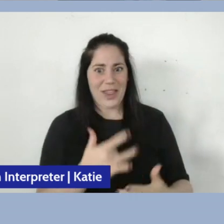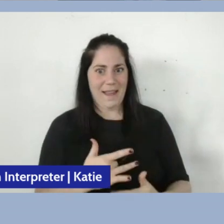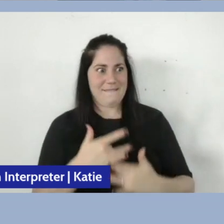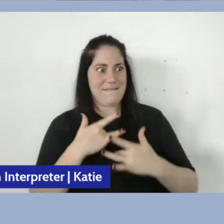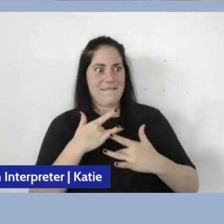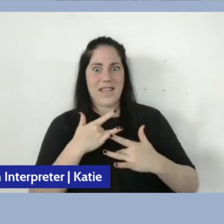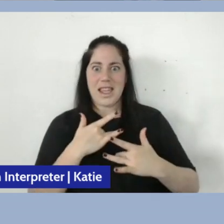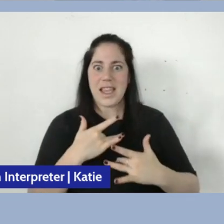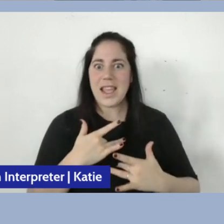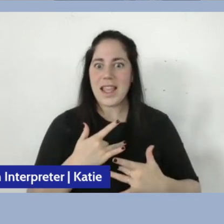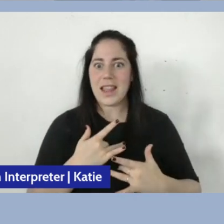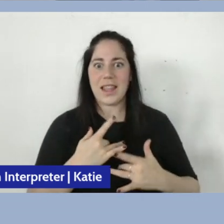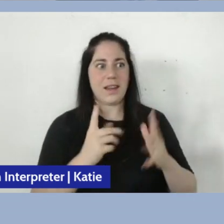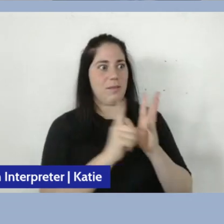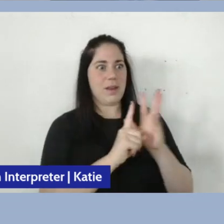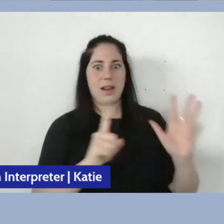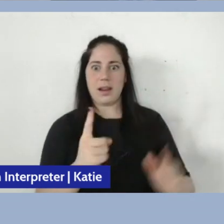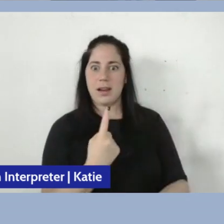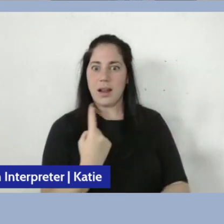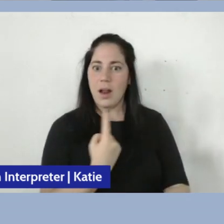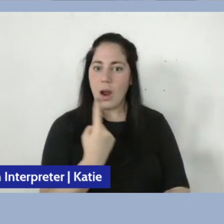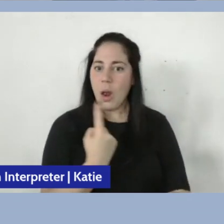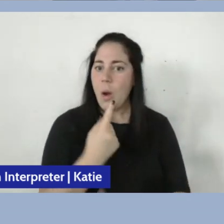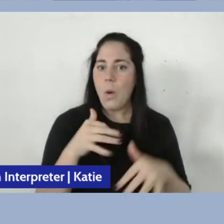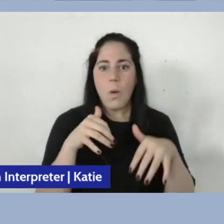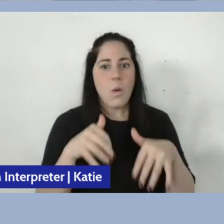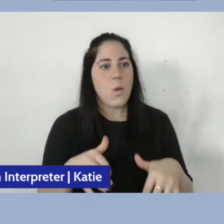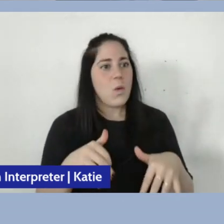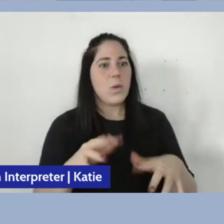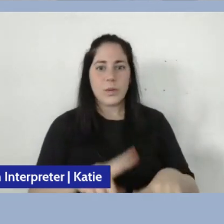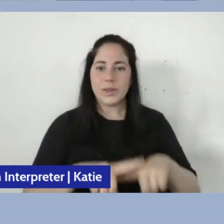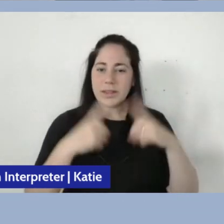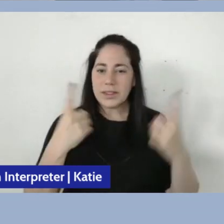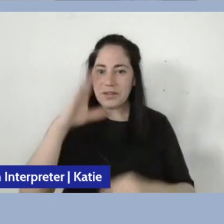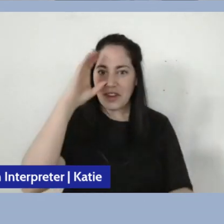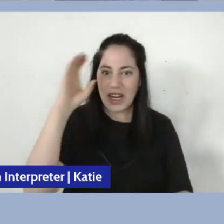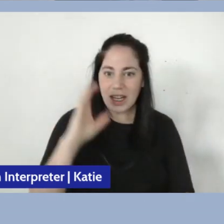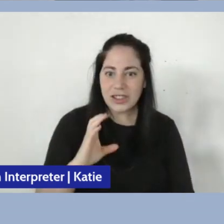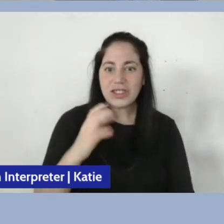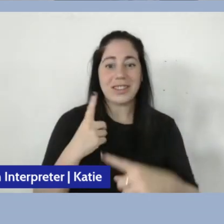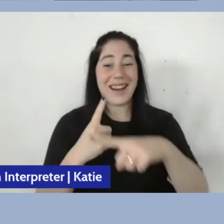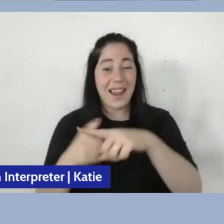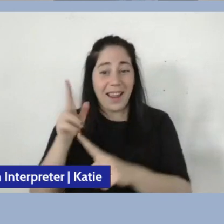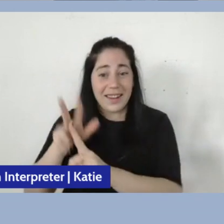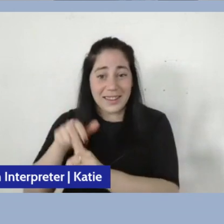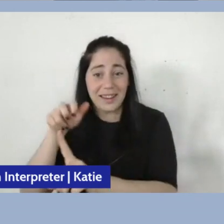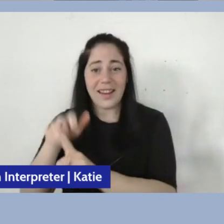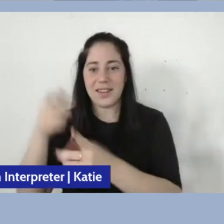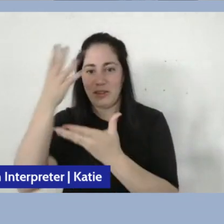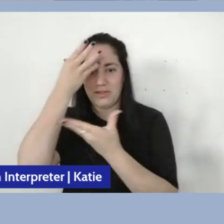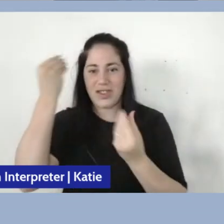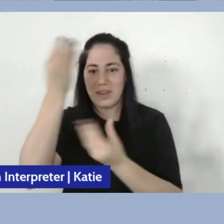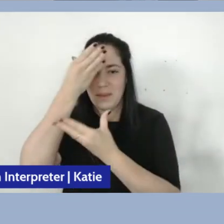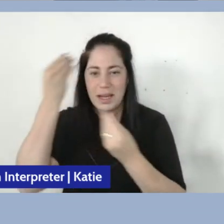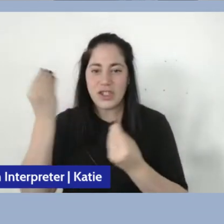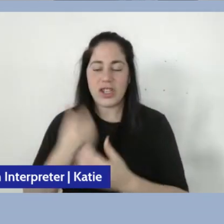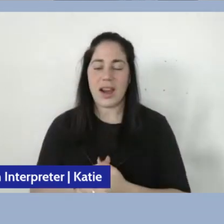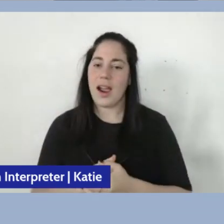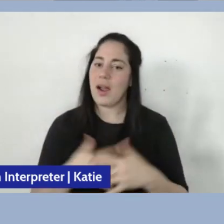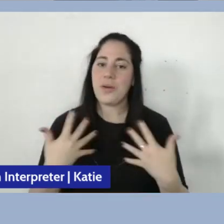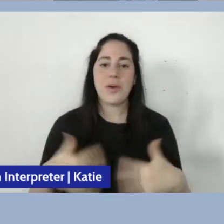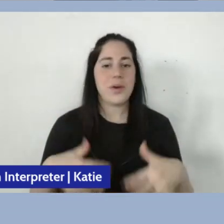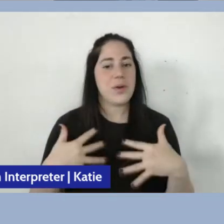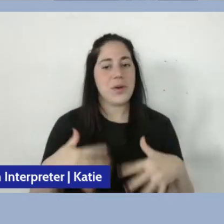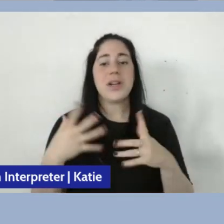foreign experience of being you know, diagnosed with dementia, and then the language on top of that for someone from a culturally and